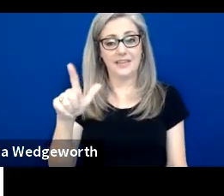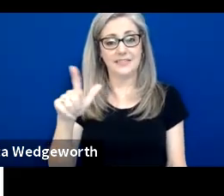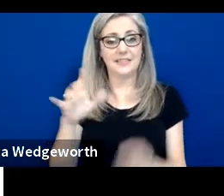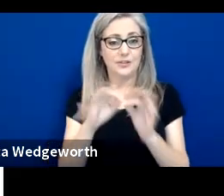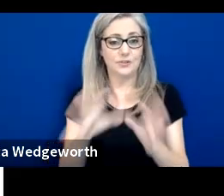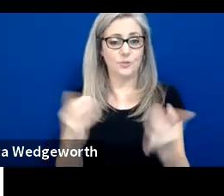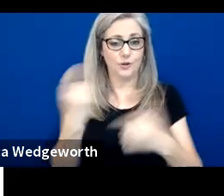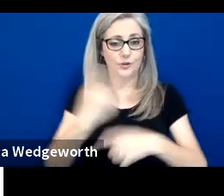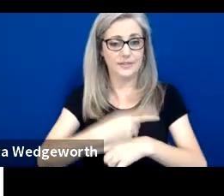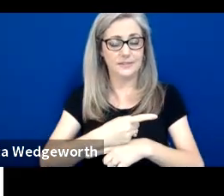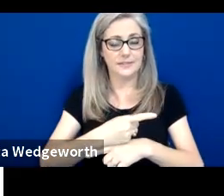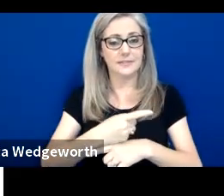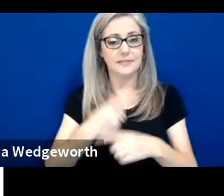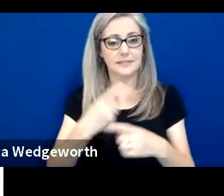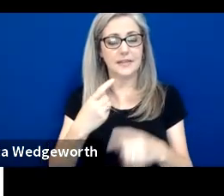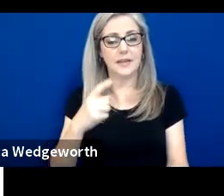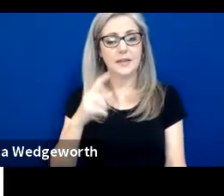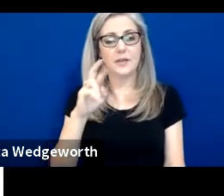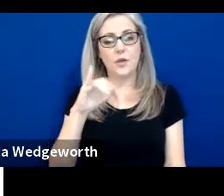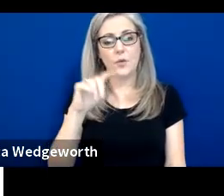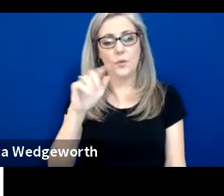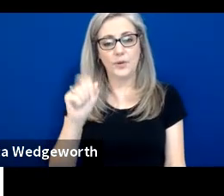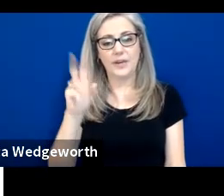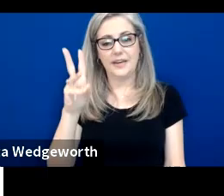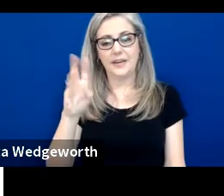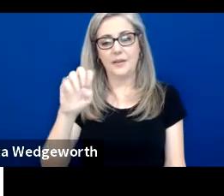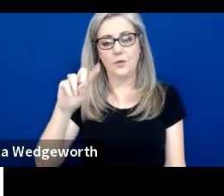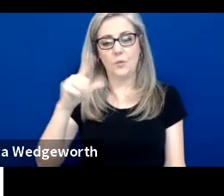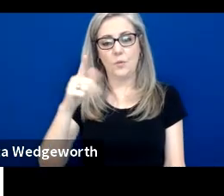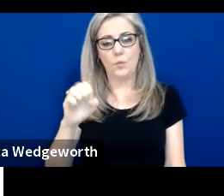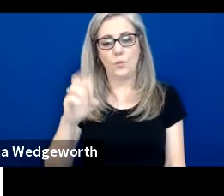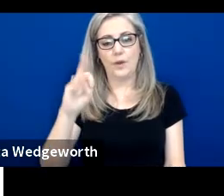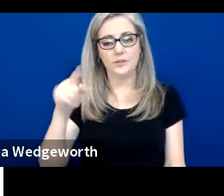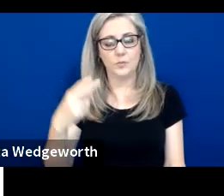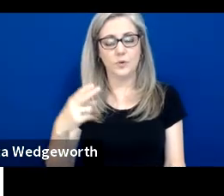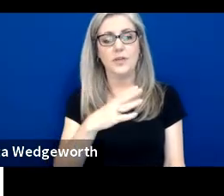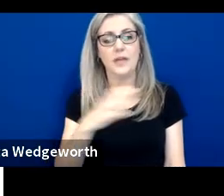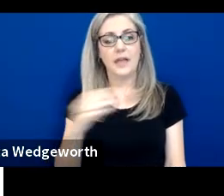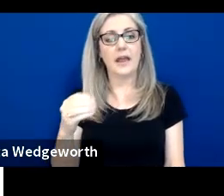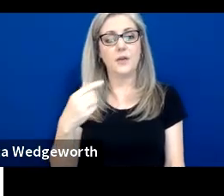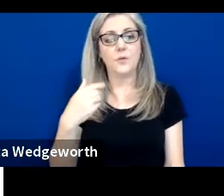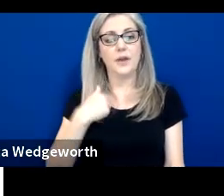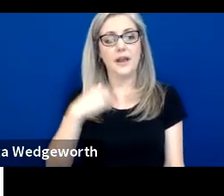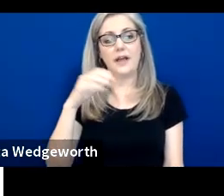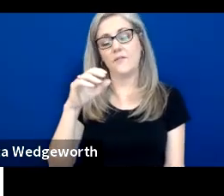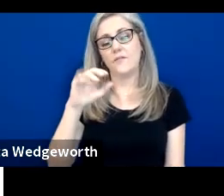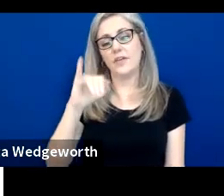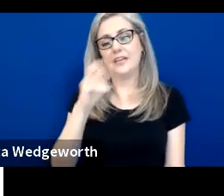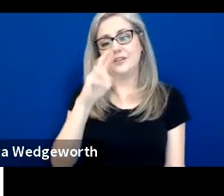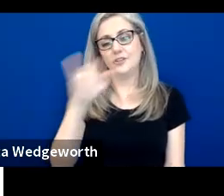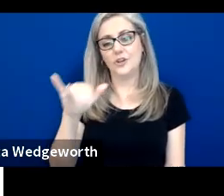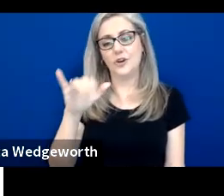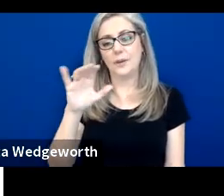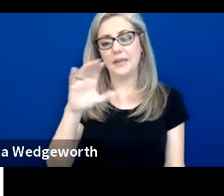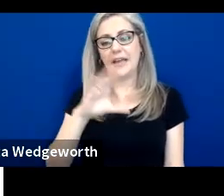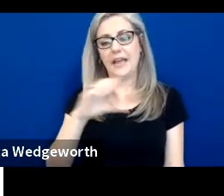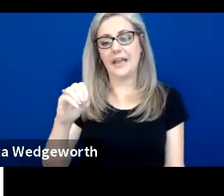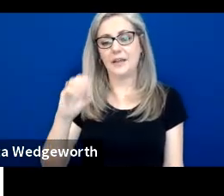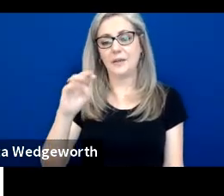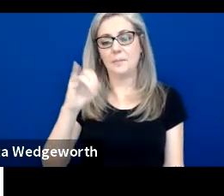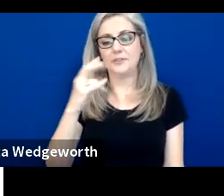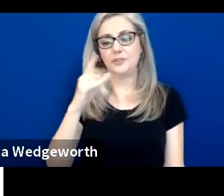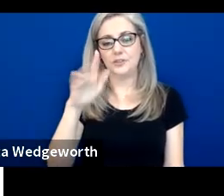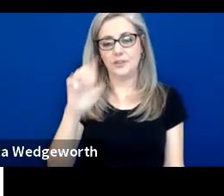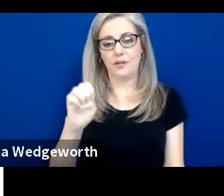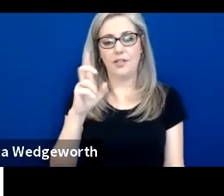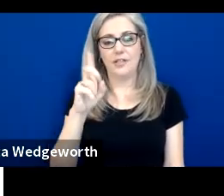Wedgeworth. Last but not least, we have our consultant members for Valley Quest Assigns, Jeremy Bladd and Michelle Davis joining us tonight.